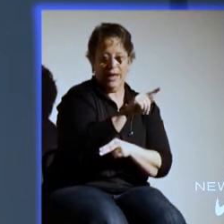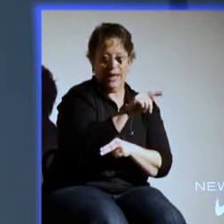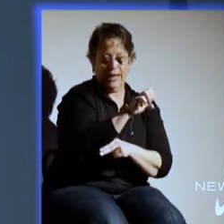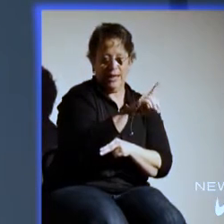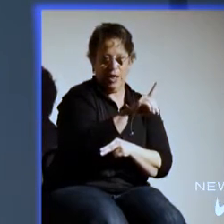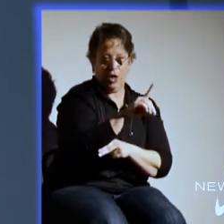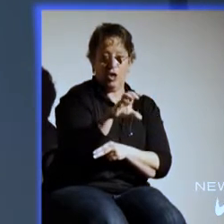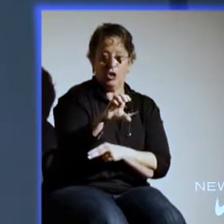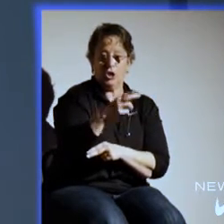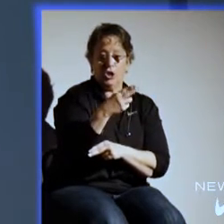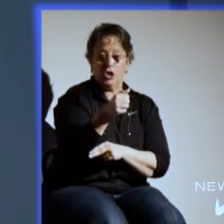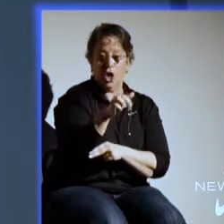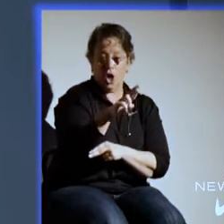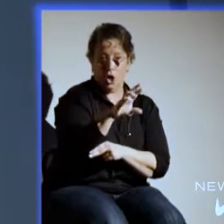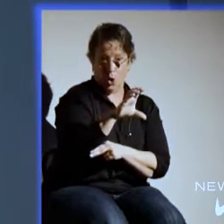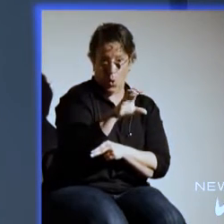egg.